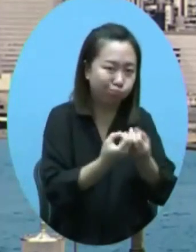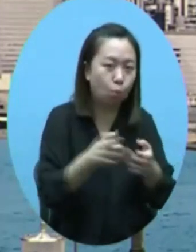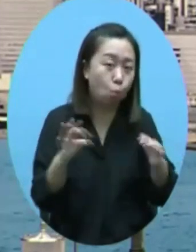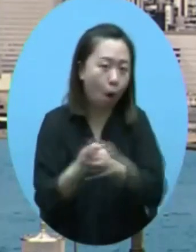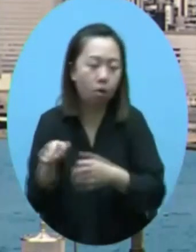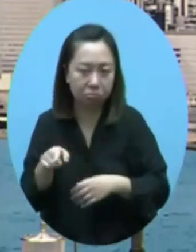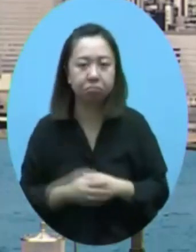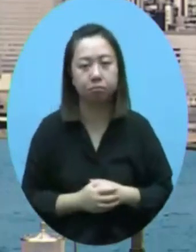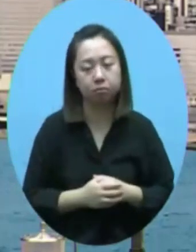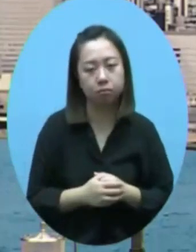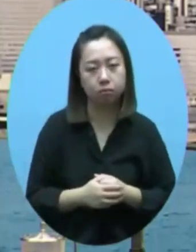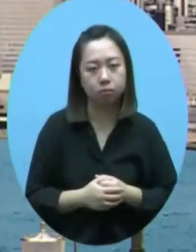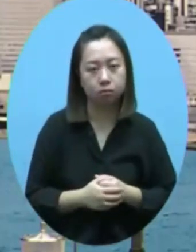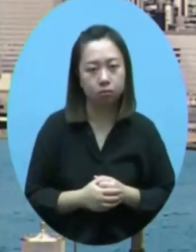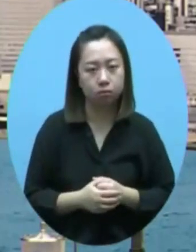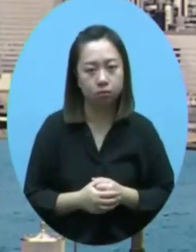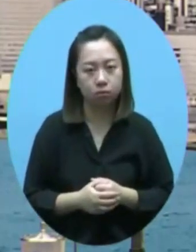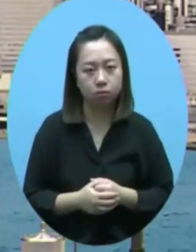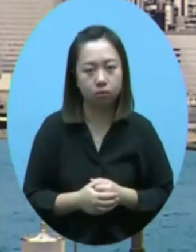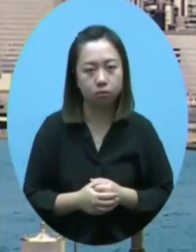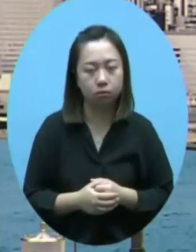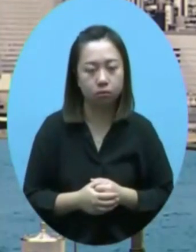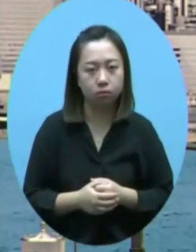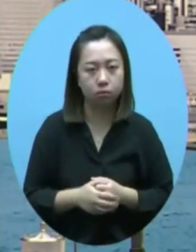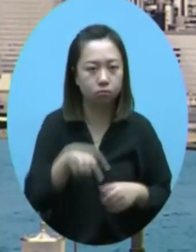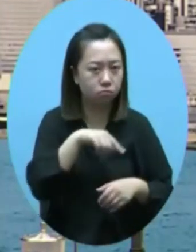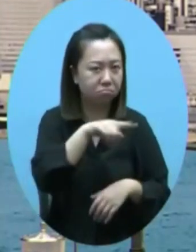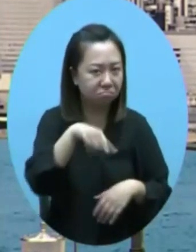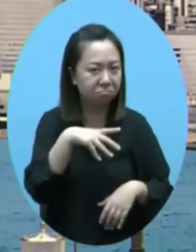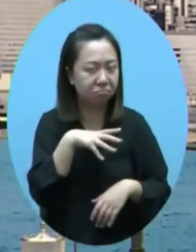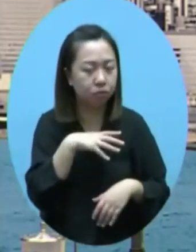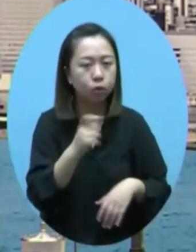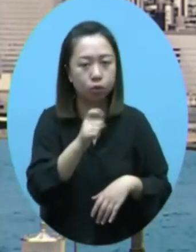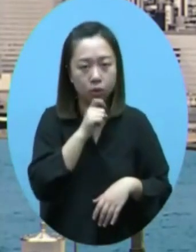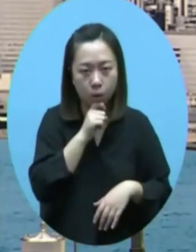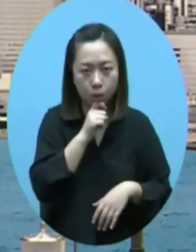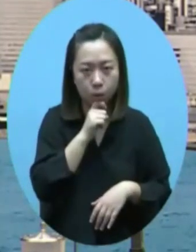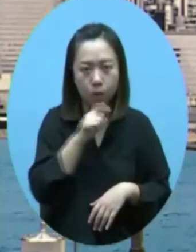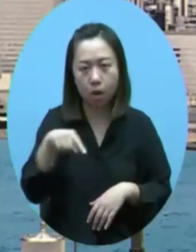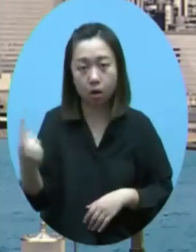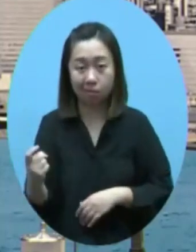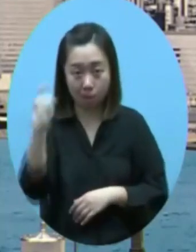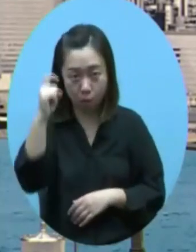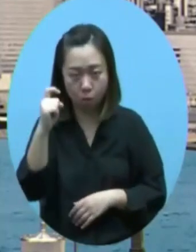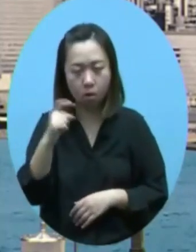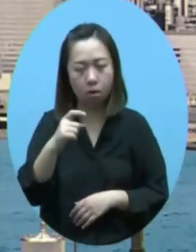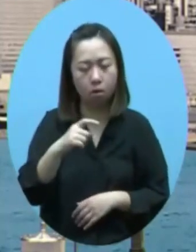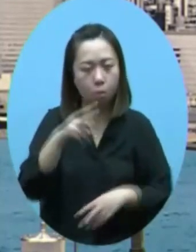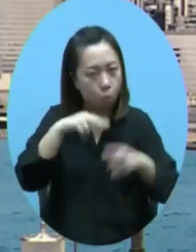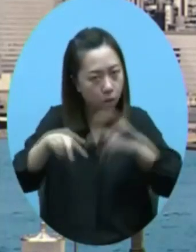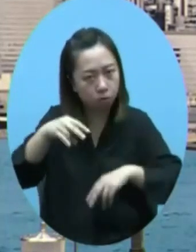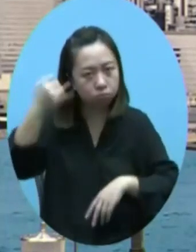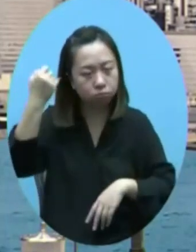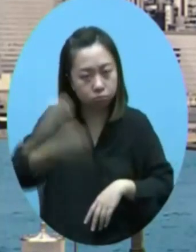So we had to deal with the outbreak at the elderly home as well. And besides those cases, there are also 9